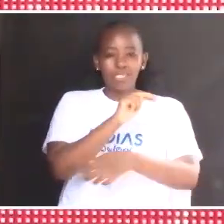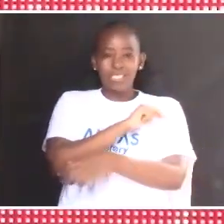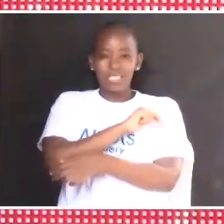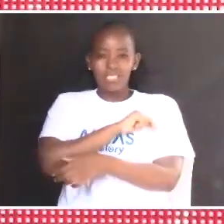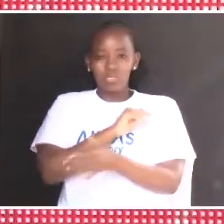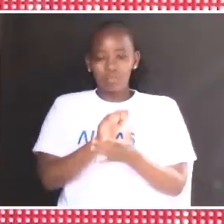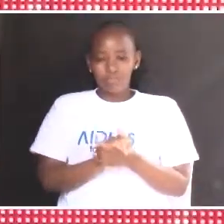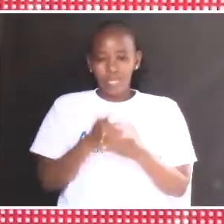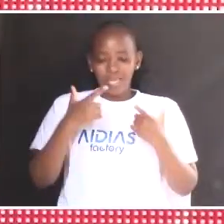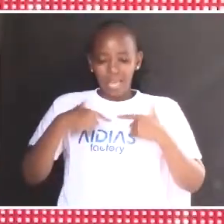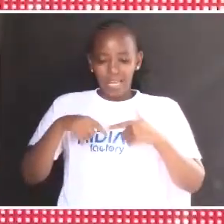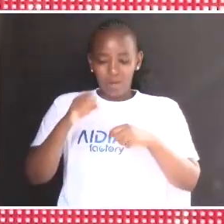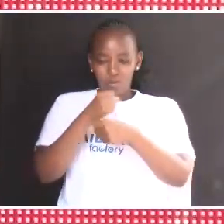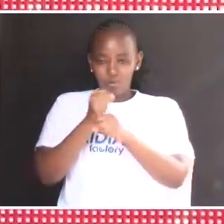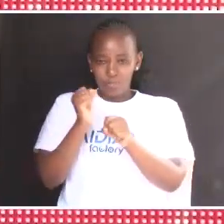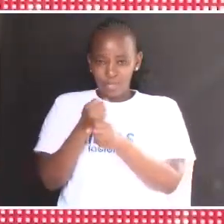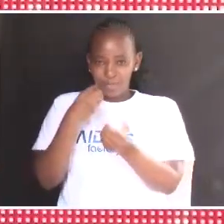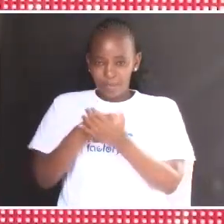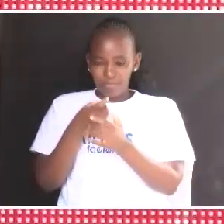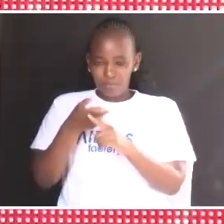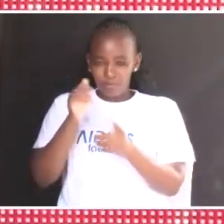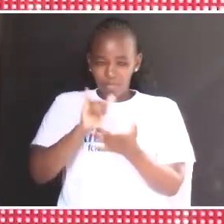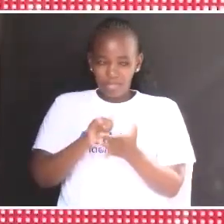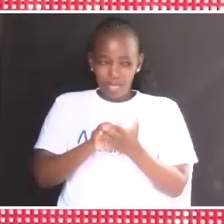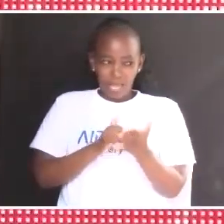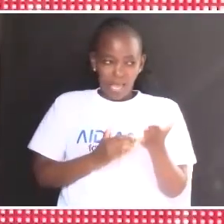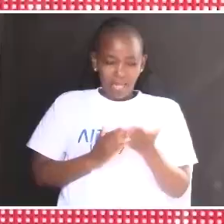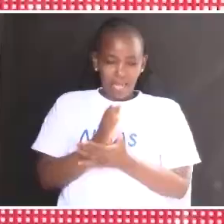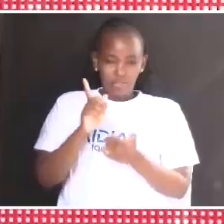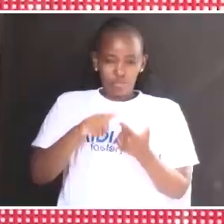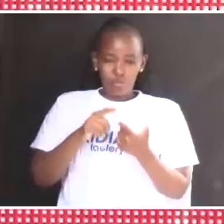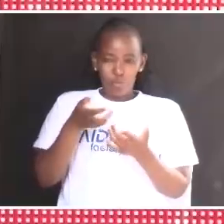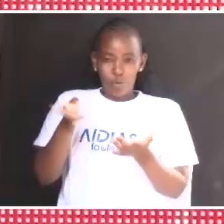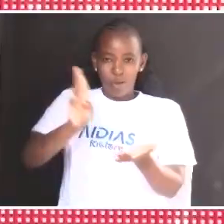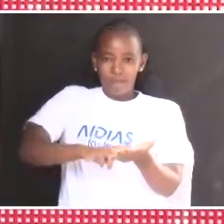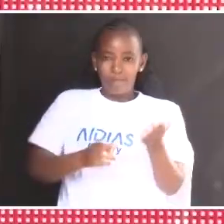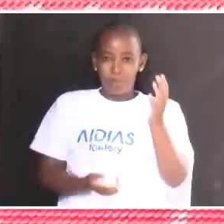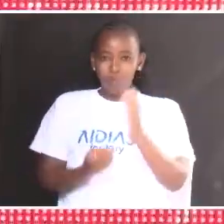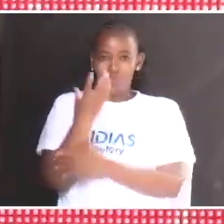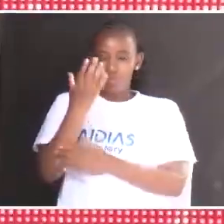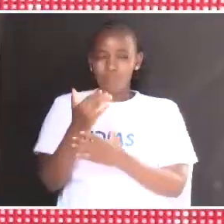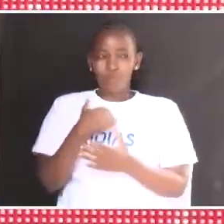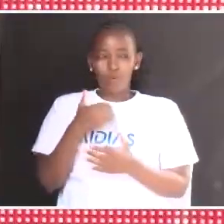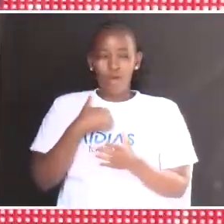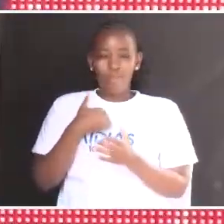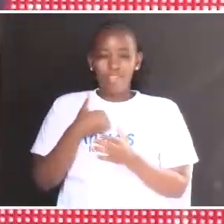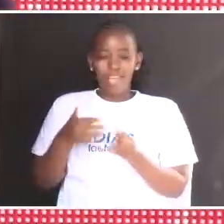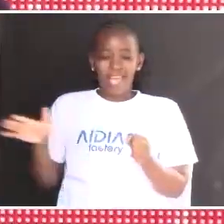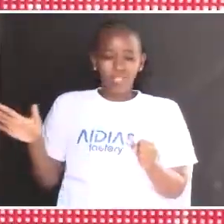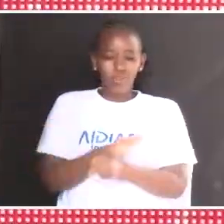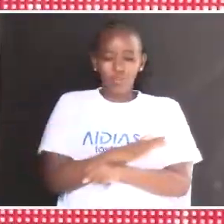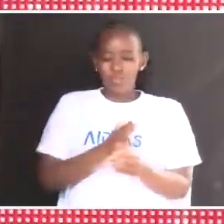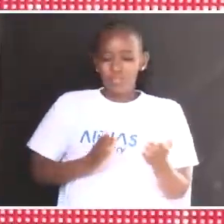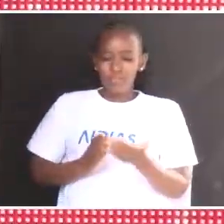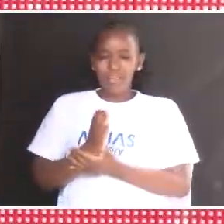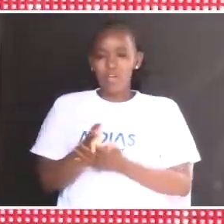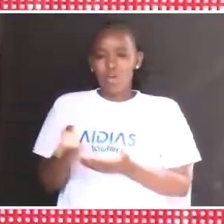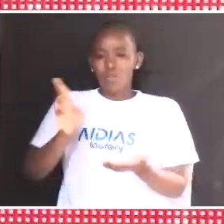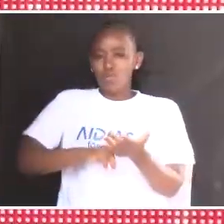and they allow you to make money out of it. The right to reproduce, you have the exclusive right to